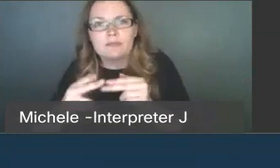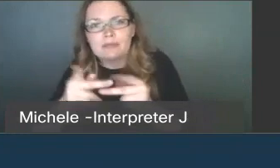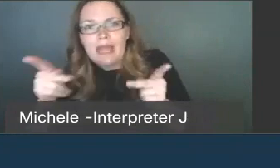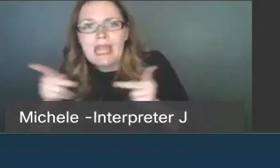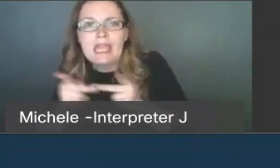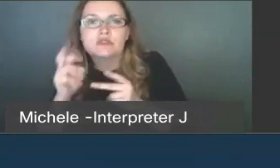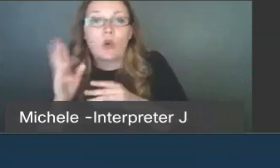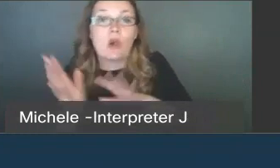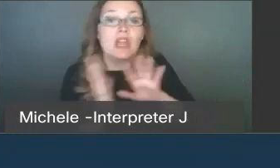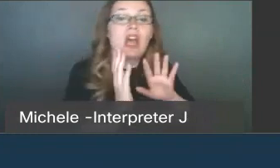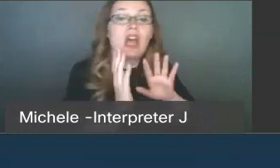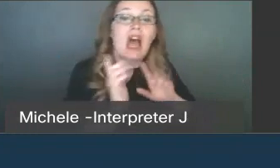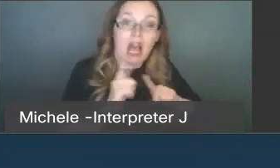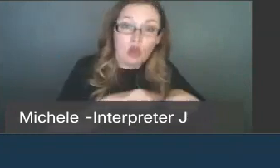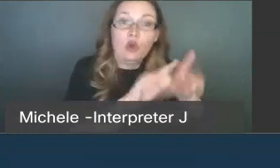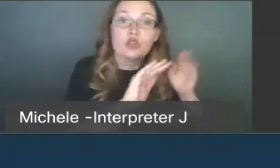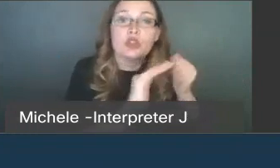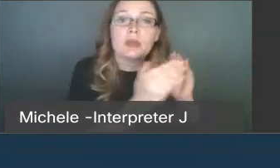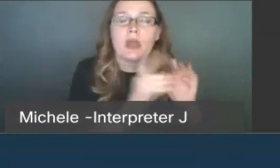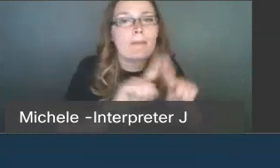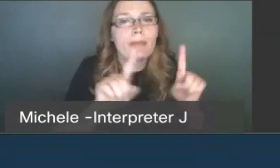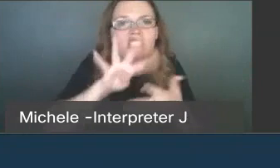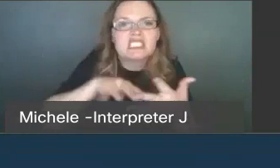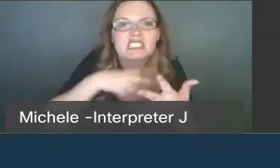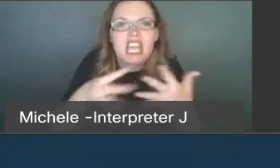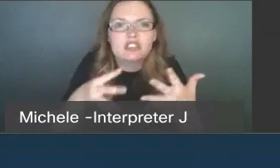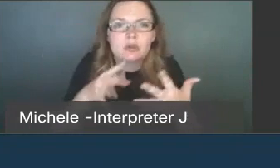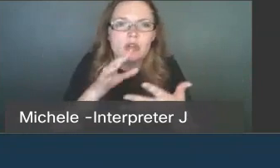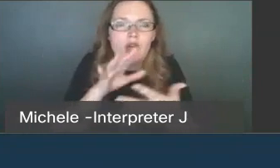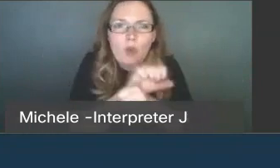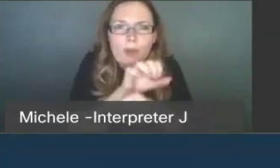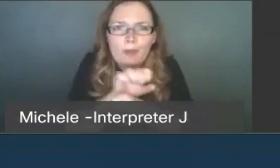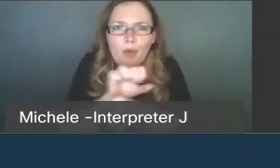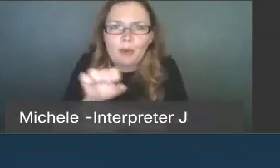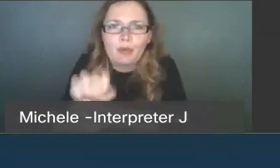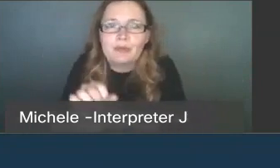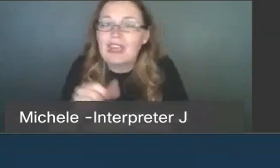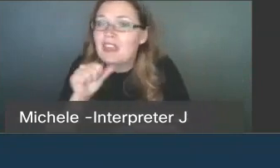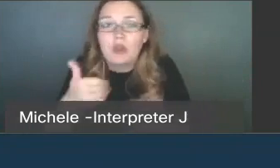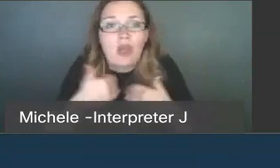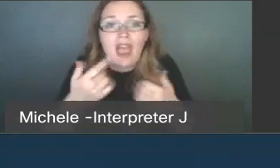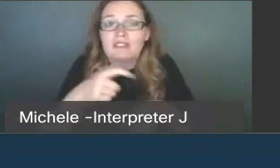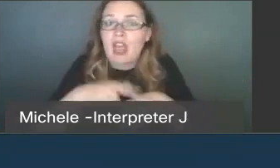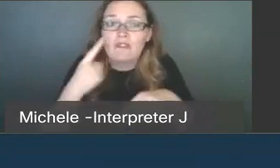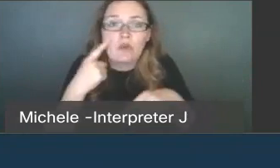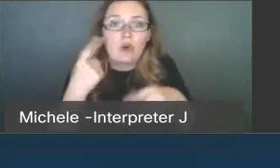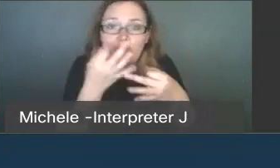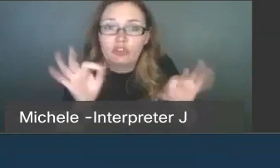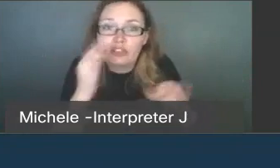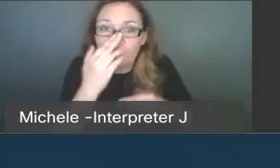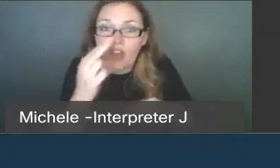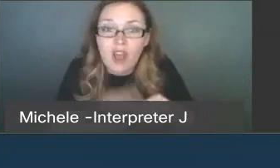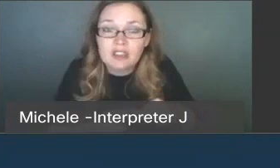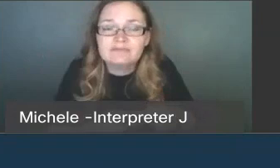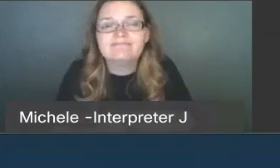but scheduling them to such a degree that they don't have enough time to do what they like to do, then we might be increasing the amount